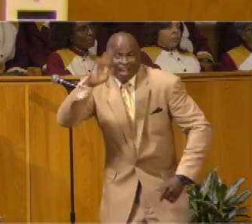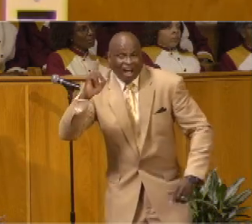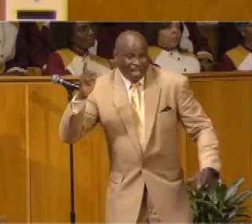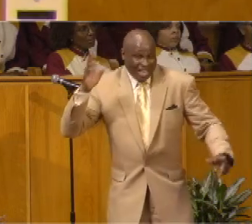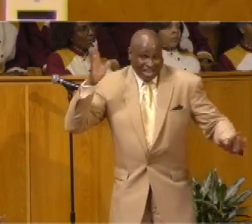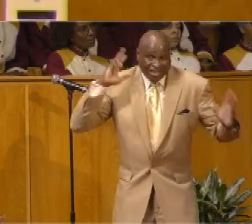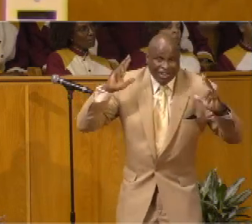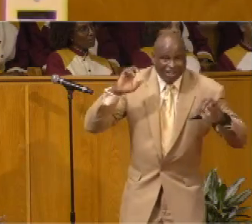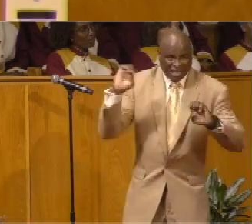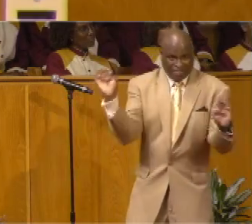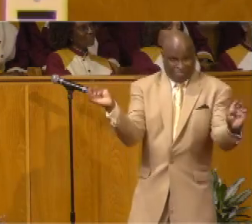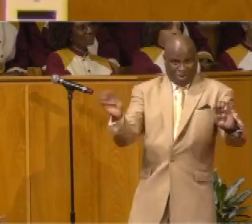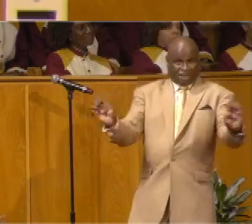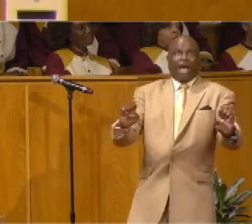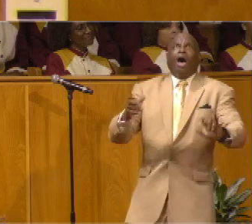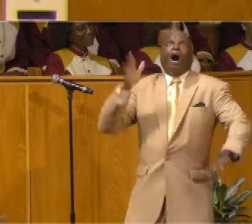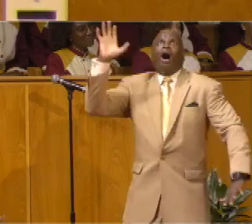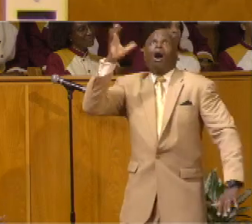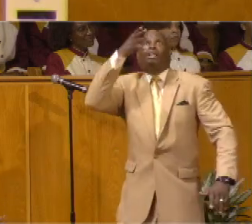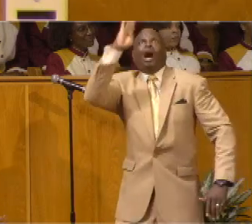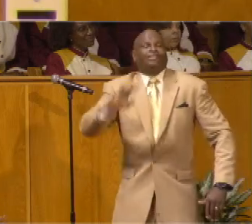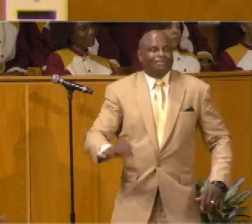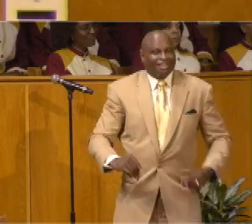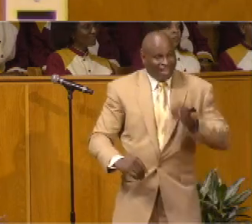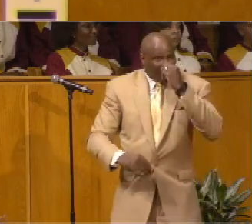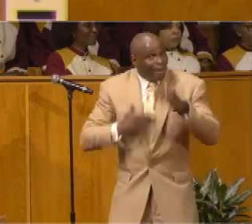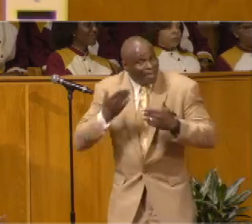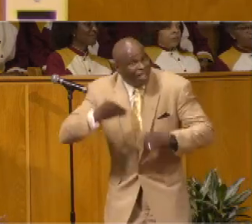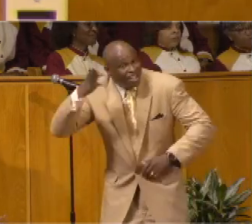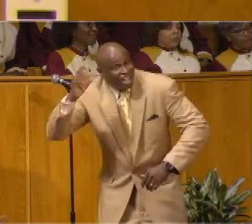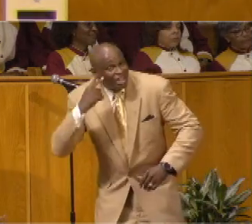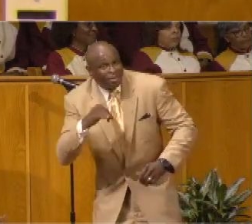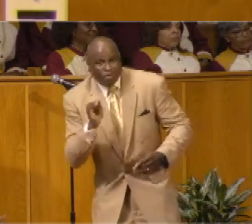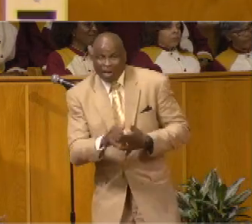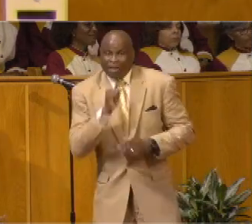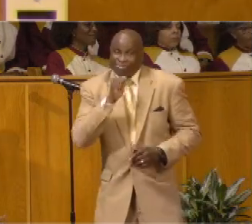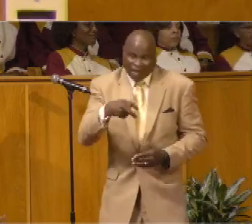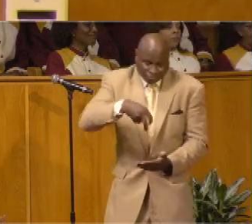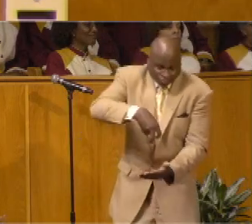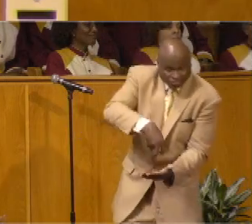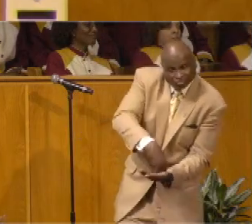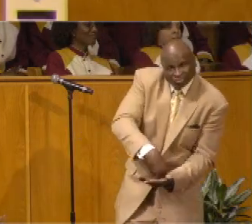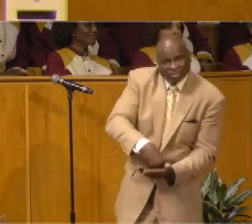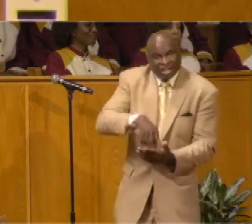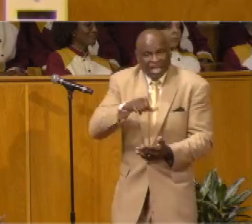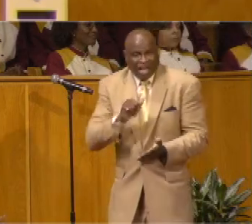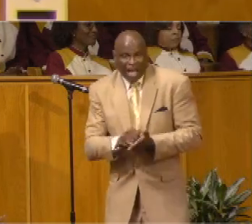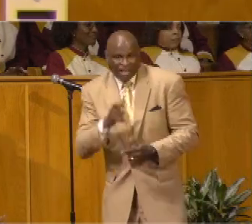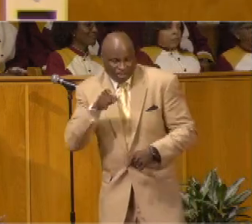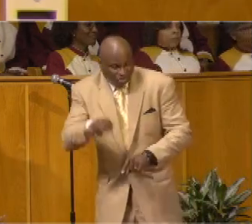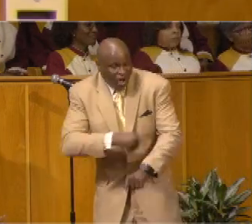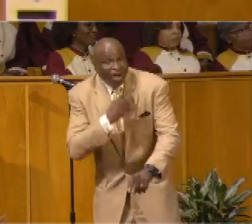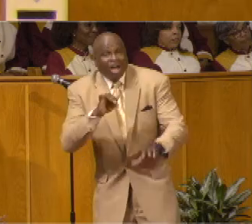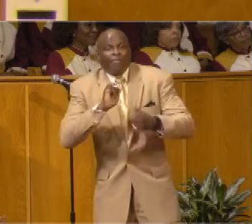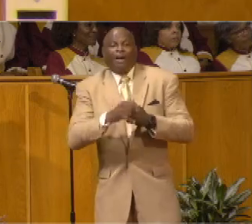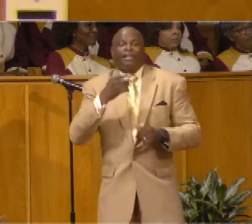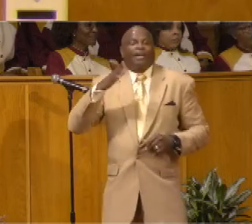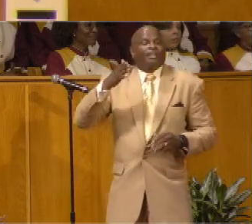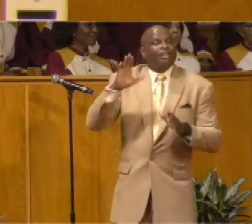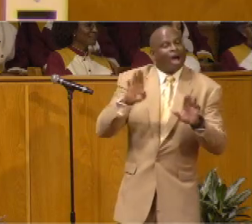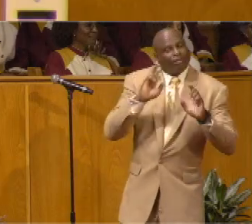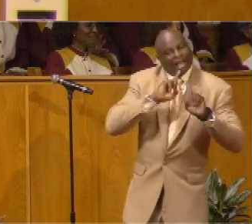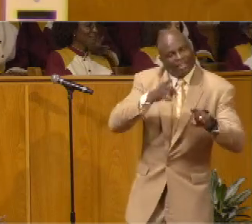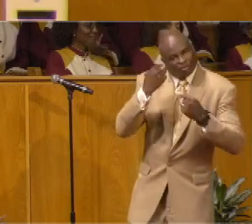hears emergency prayers. I'm glad that God hears me when I'm not on my knees as long as I should be, but He answers